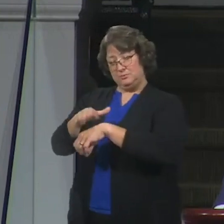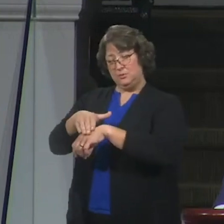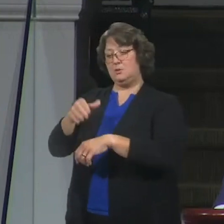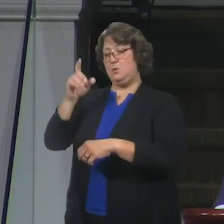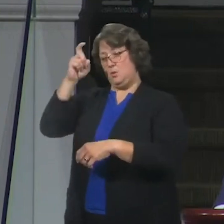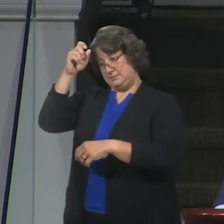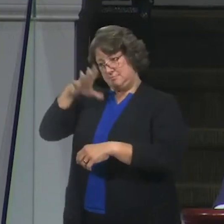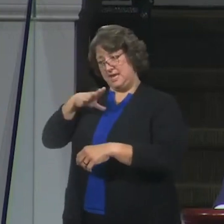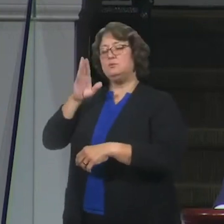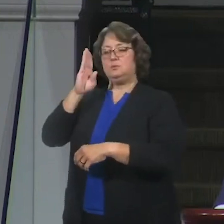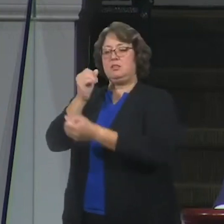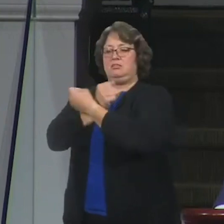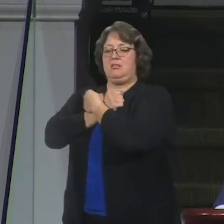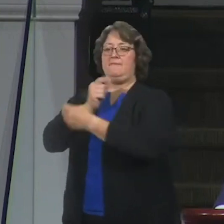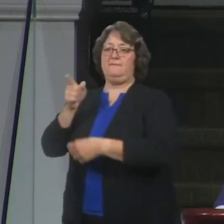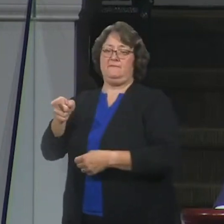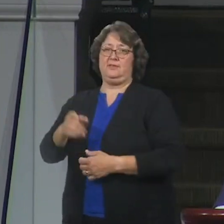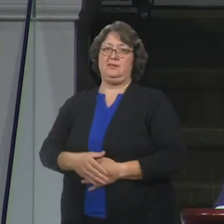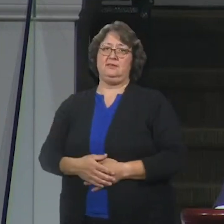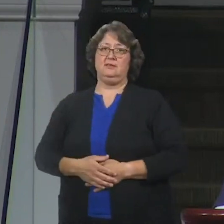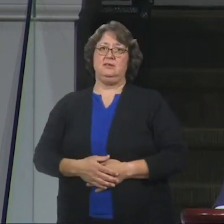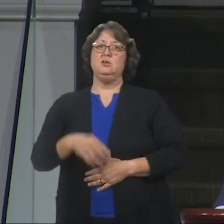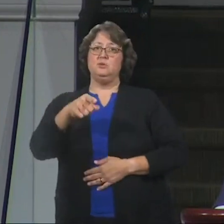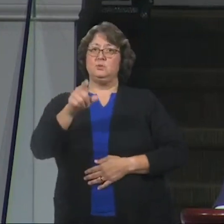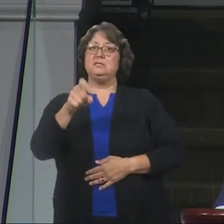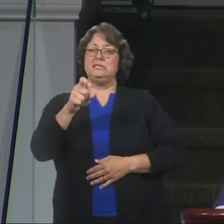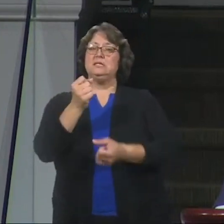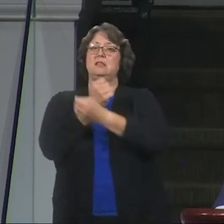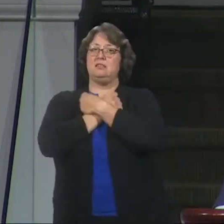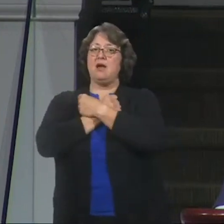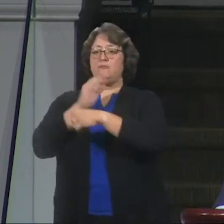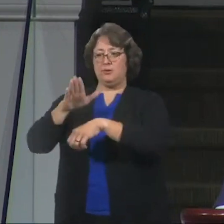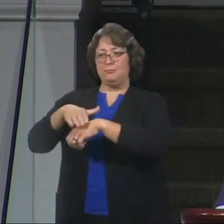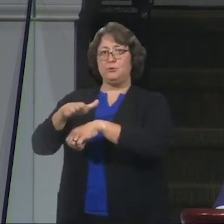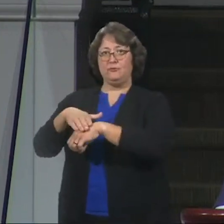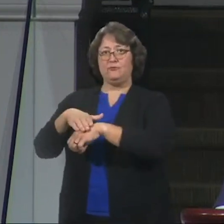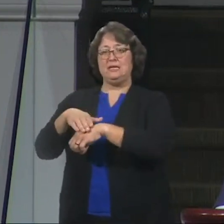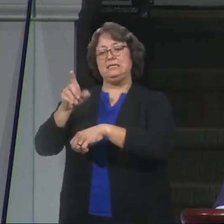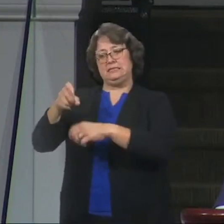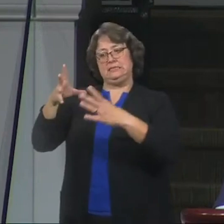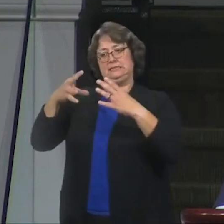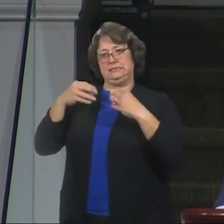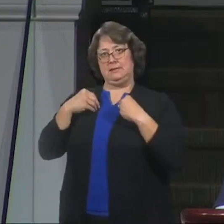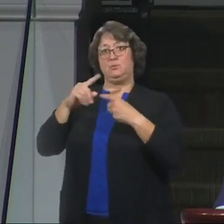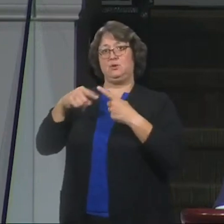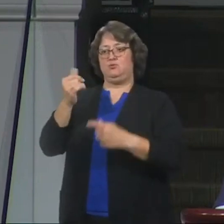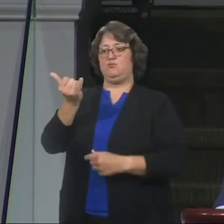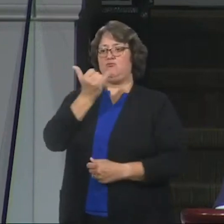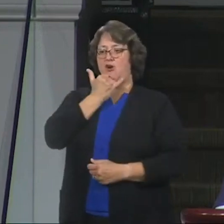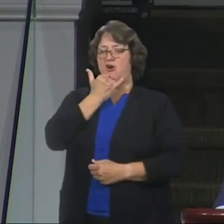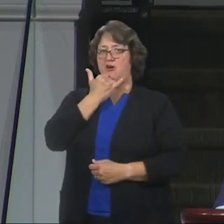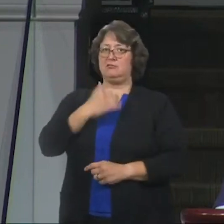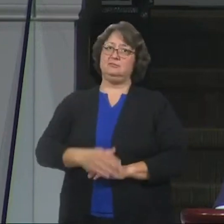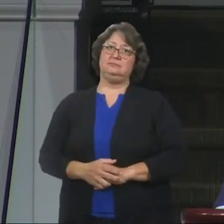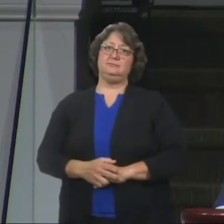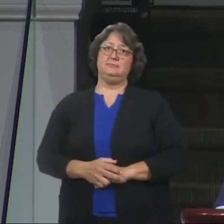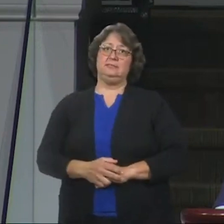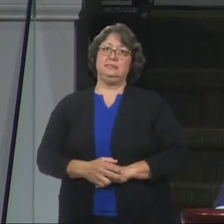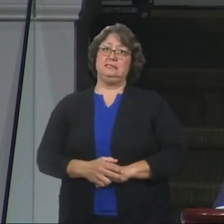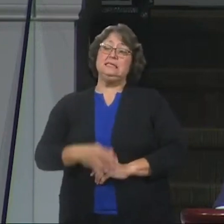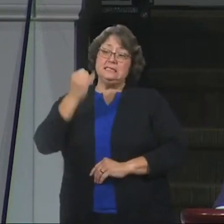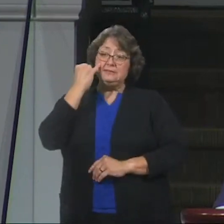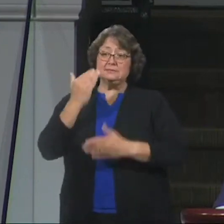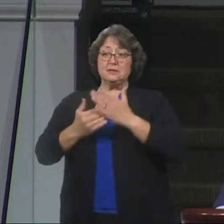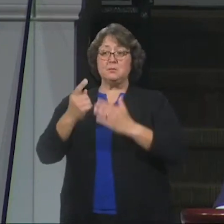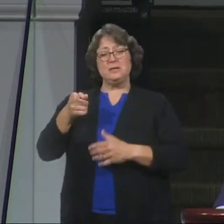He said, you need to love reproof. You need to be able to accept when you're wrong. And when someone